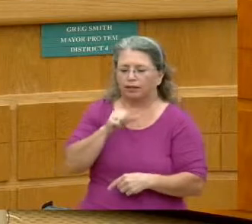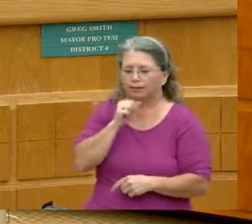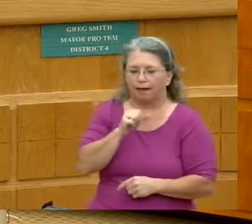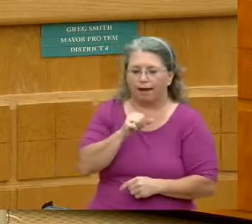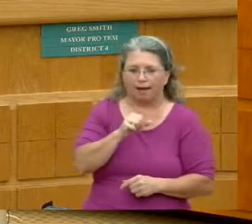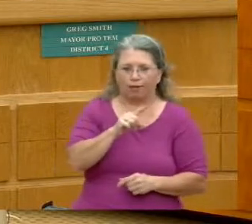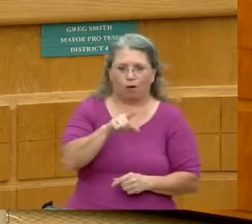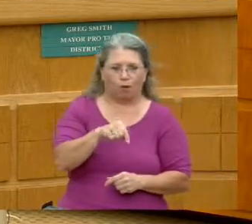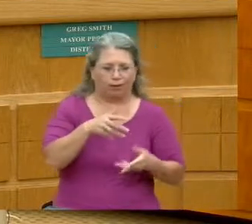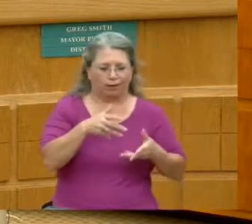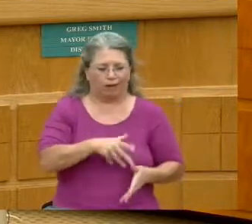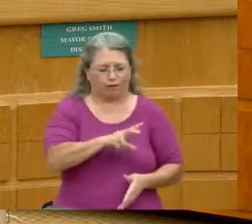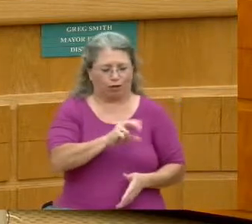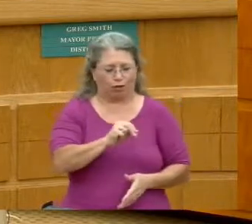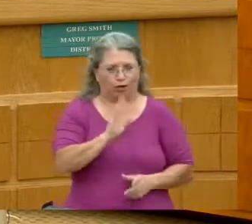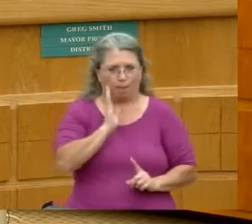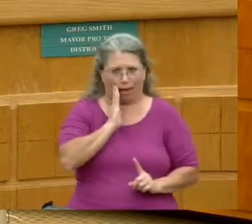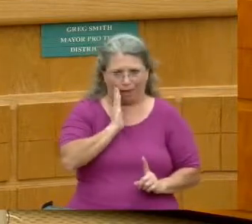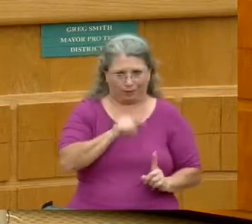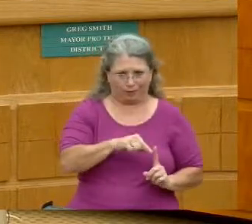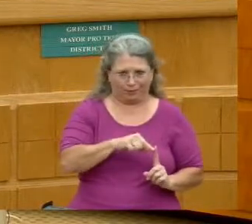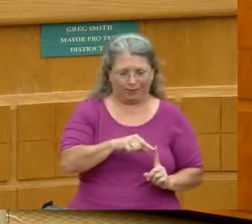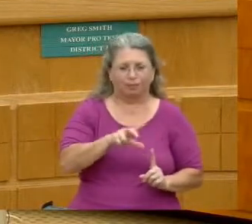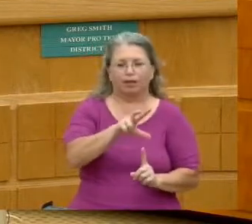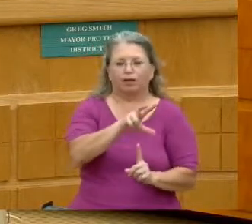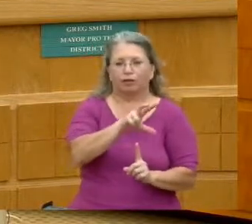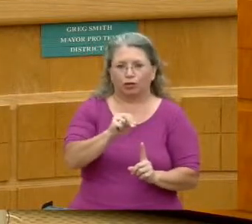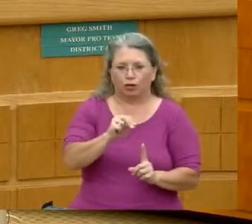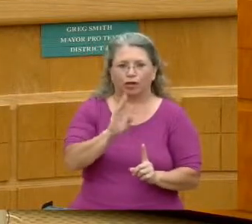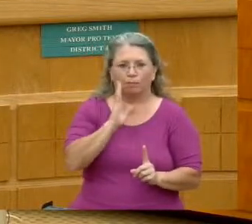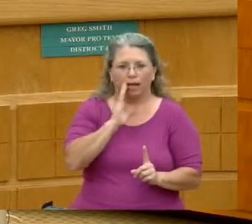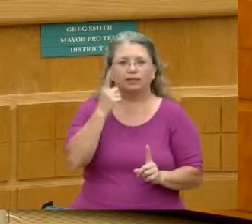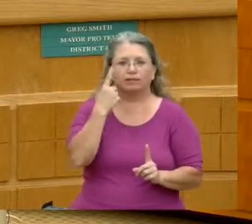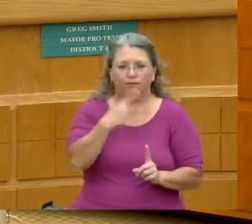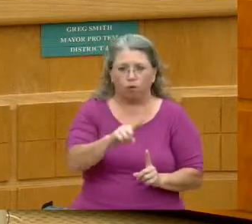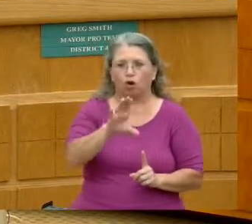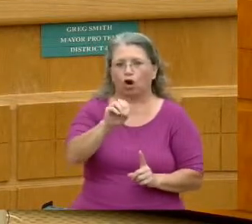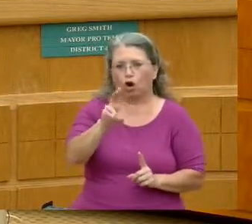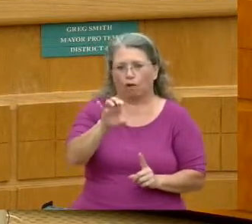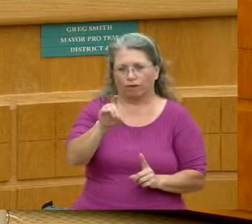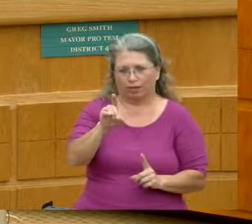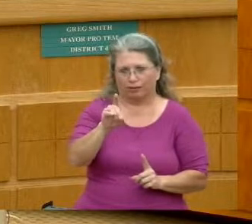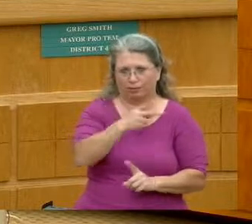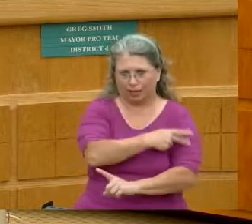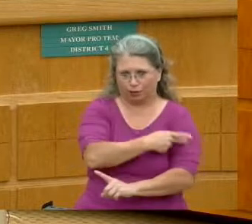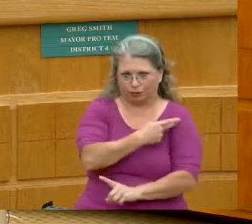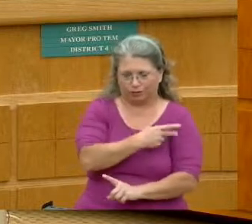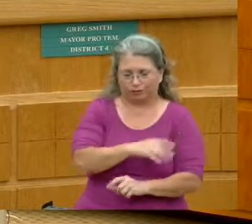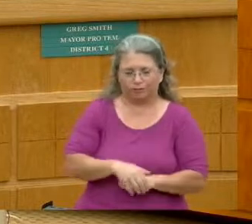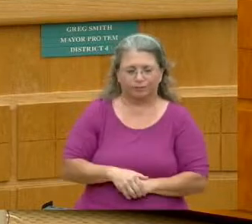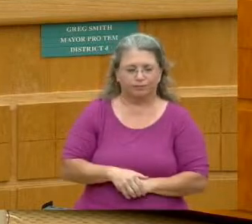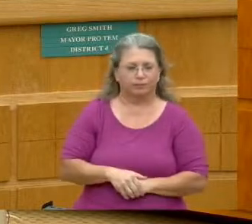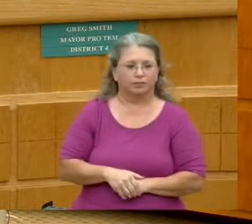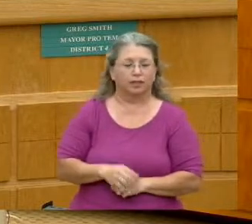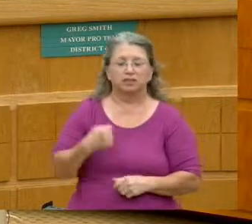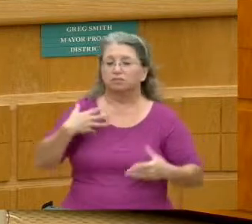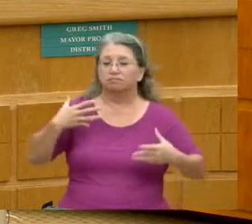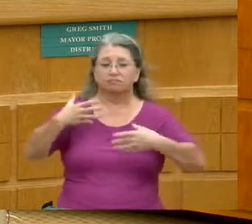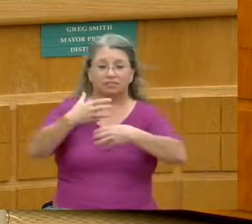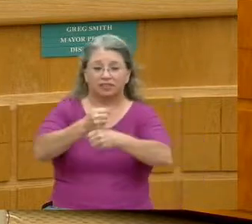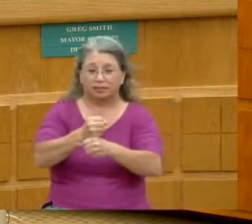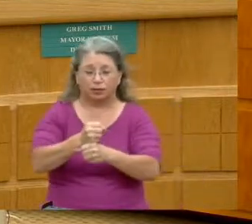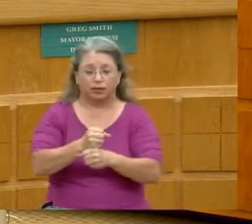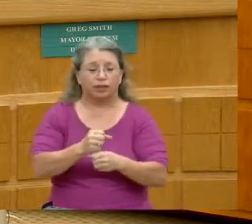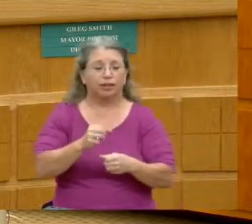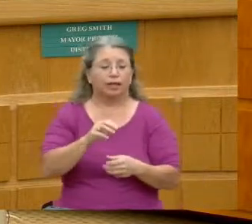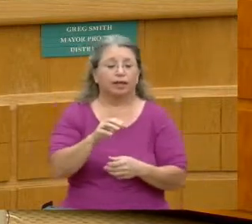patients on average, and that's ICU beds. Okay, in summary, the new cases in the Coastal Bend are obviously increasing. You've